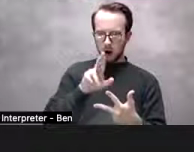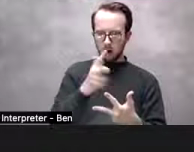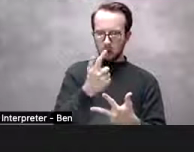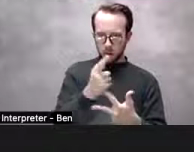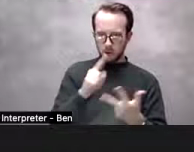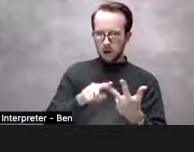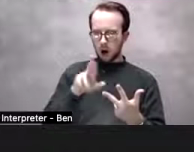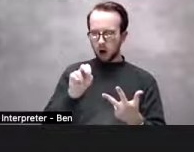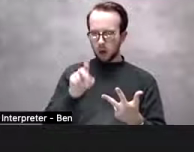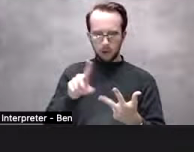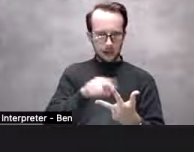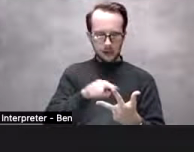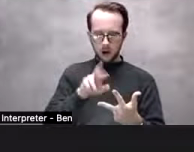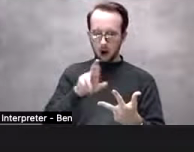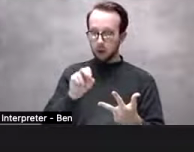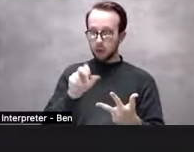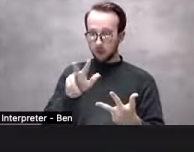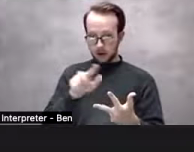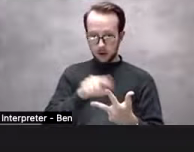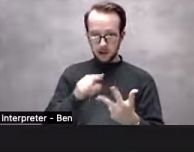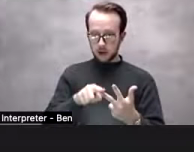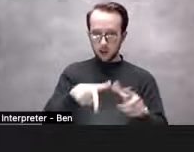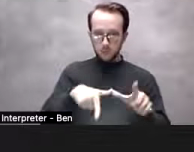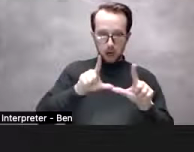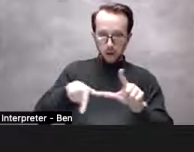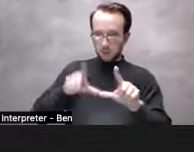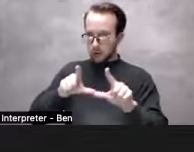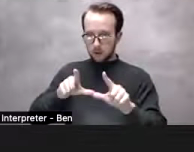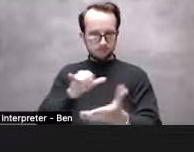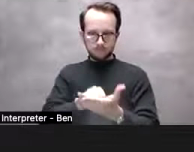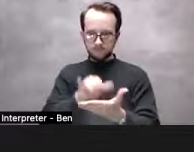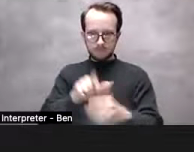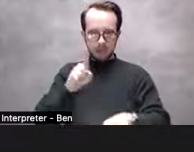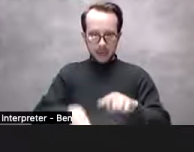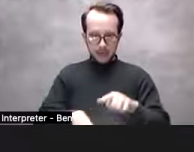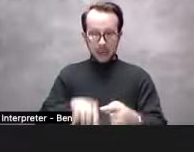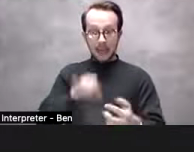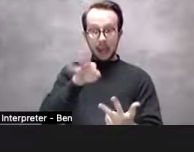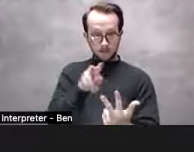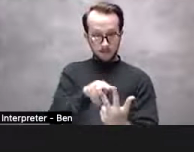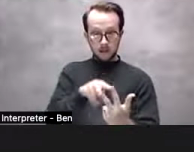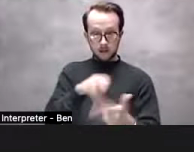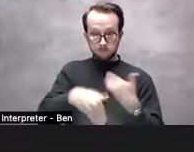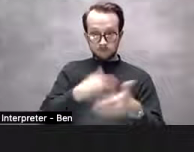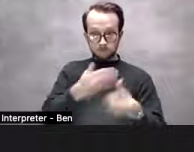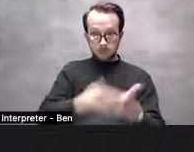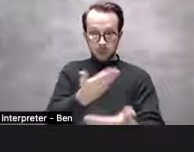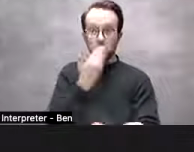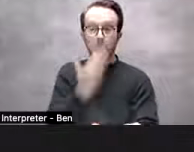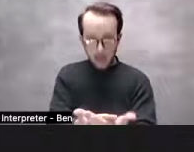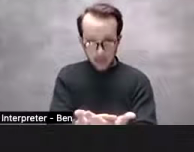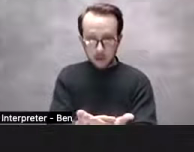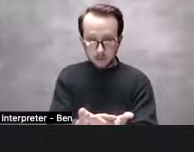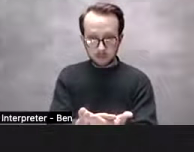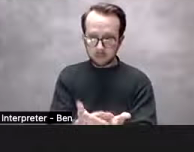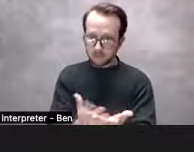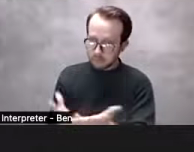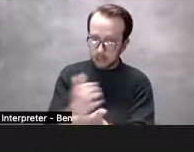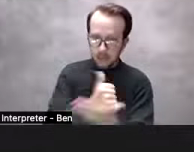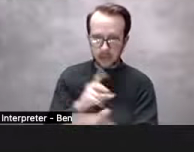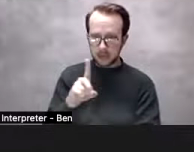renewable. So there's a one-shot deal, okay? Now, if those grants do well, then maybe you get a lot of good data, then maybe you